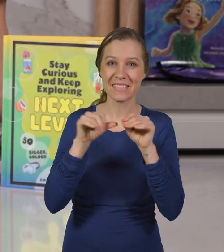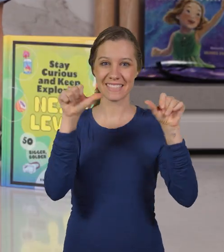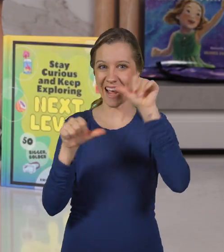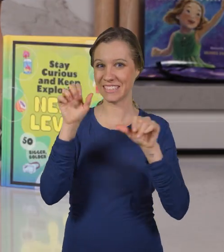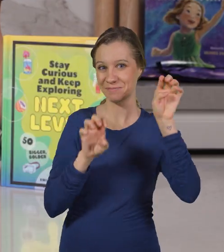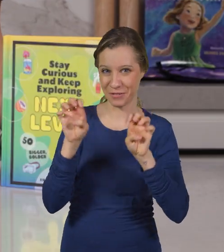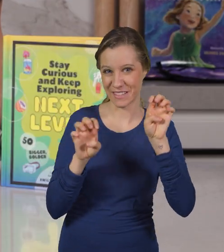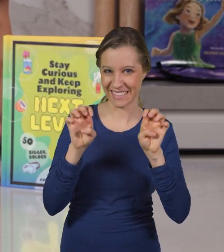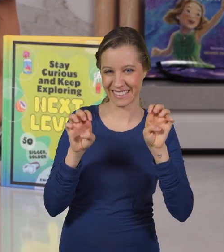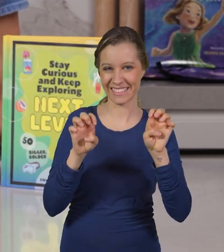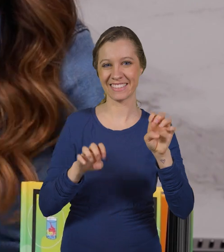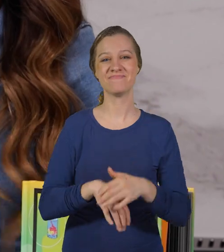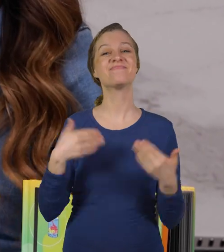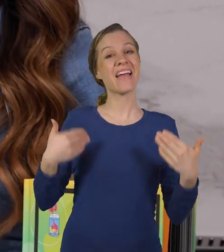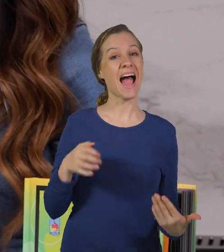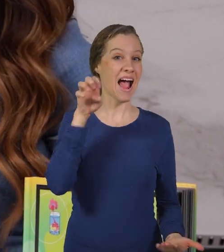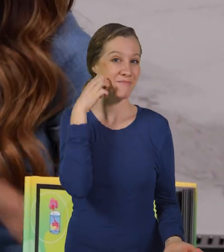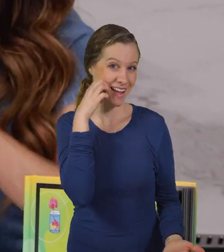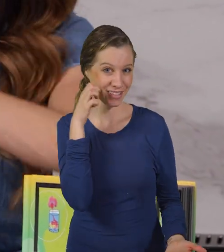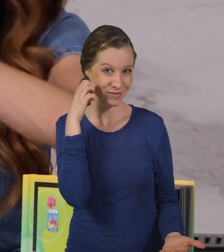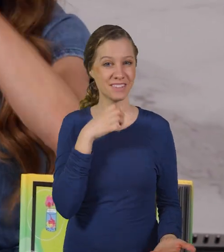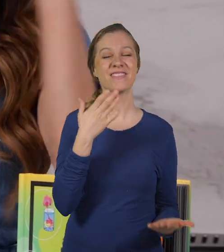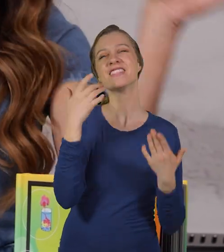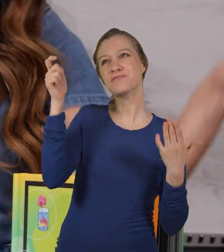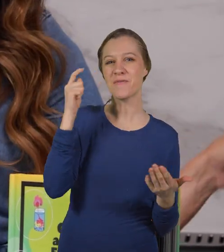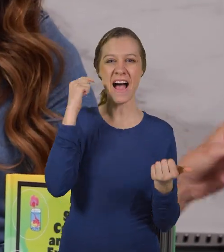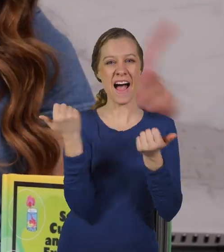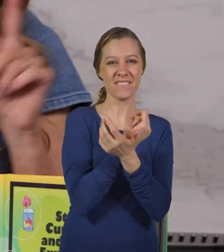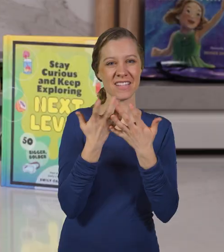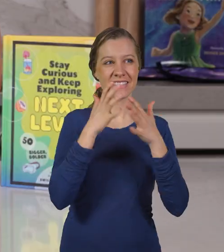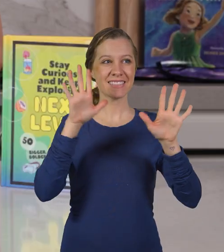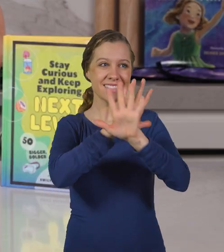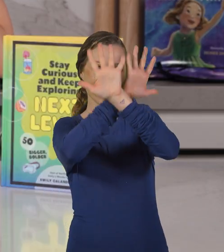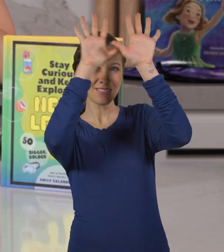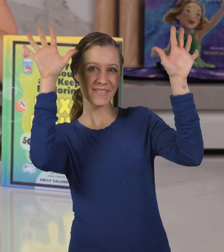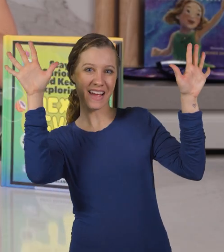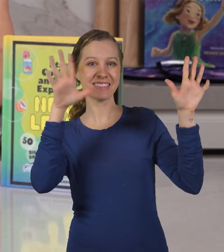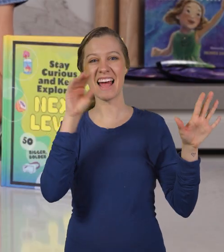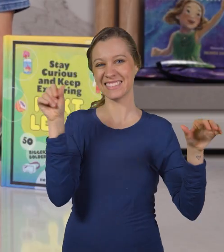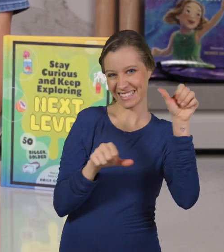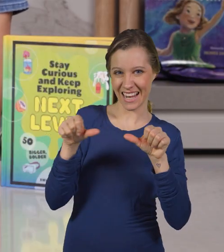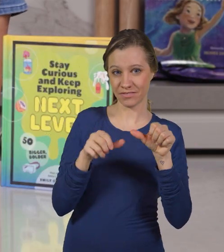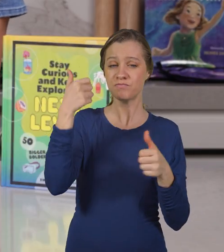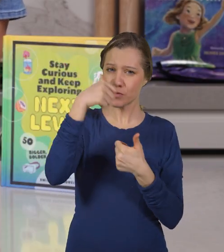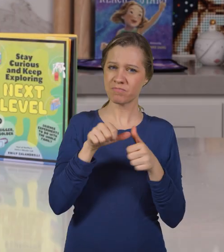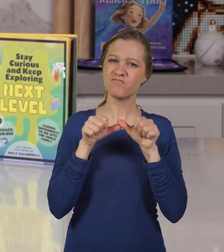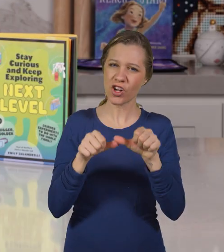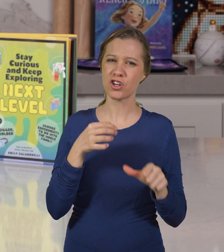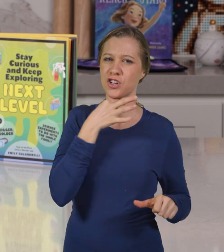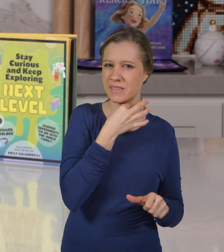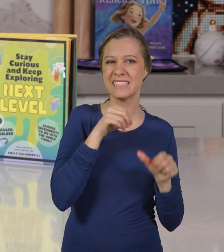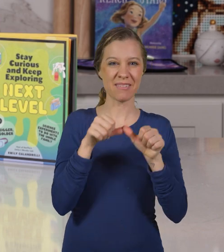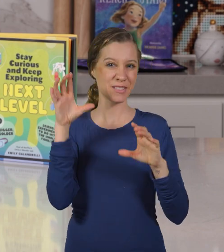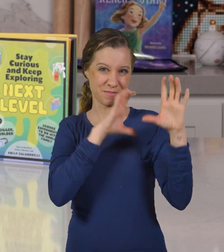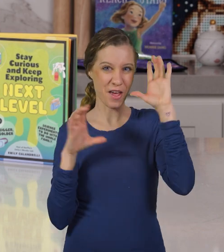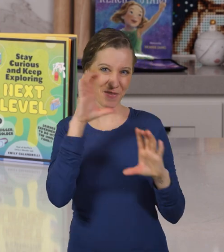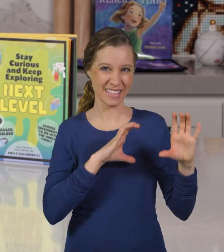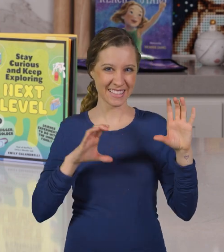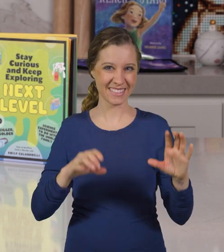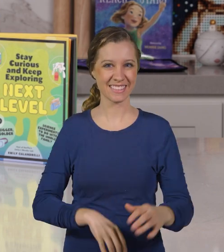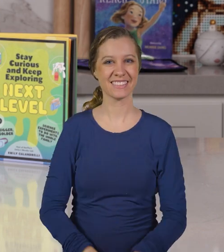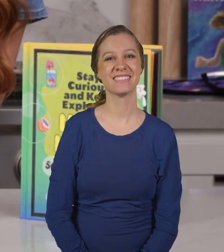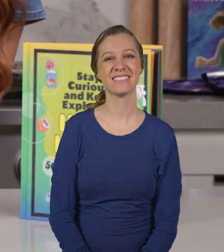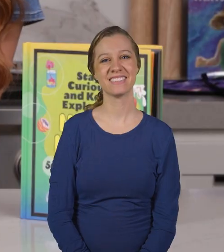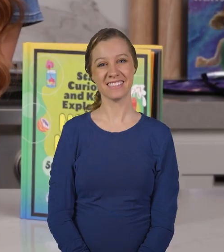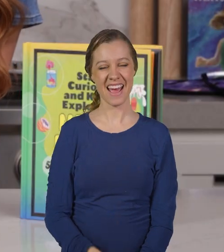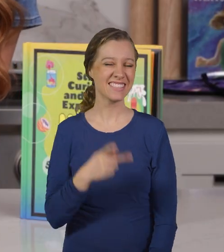more science experiments. I'm Emily Calandrelli. Subscribe for all things science and space. And remember, stay curious and keep